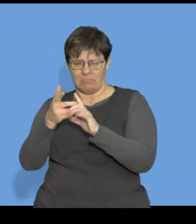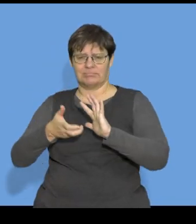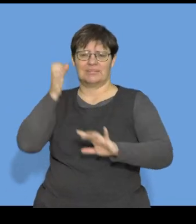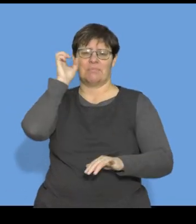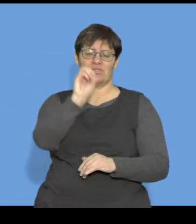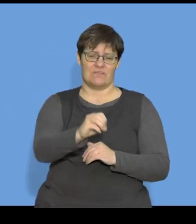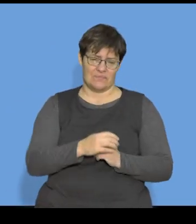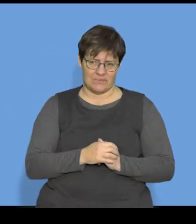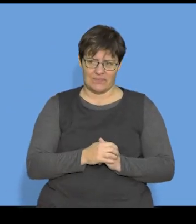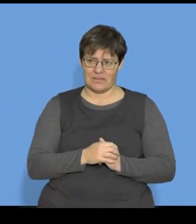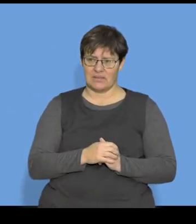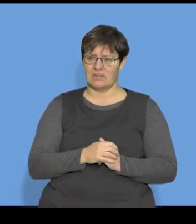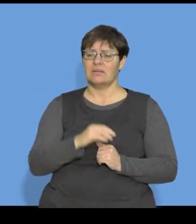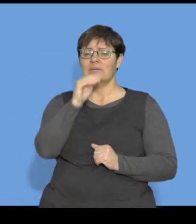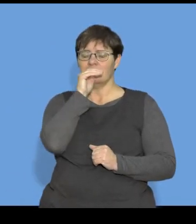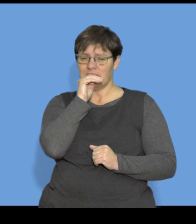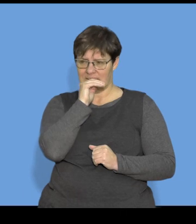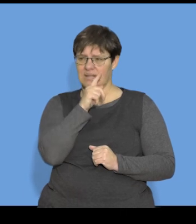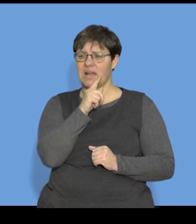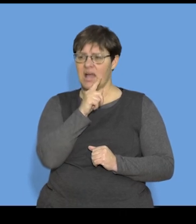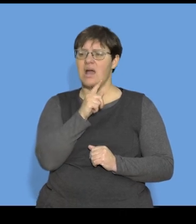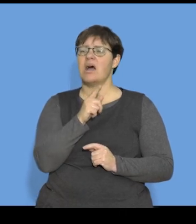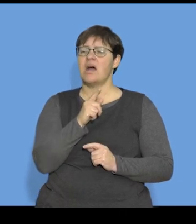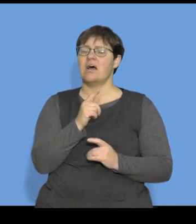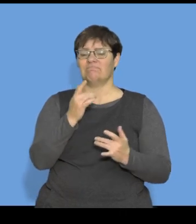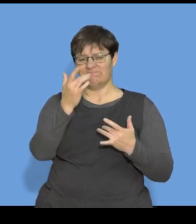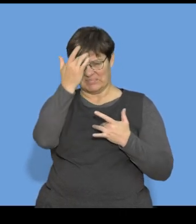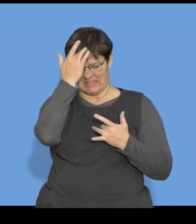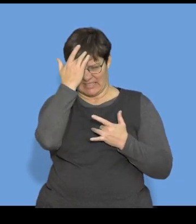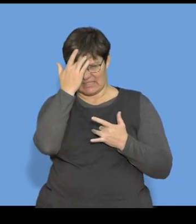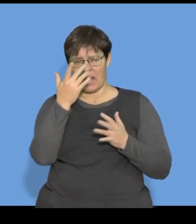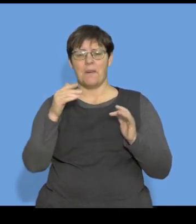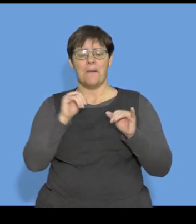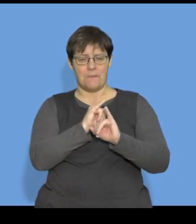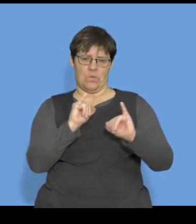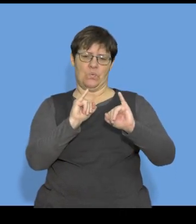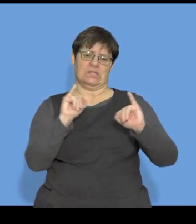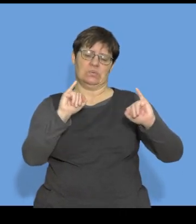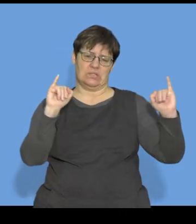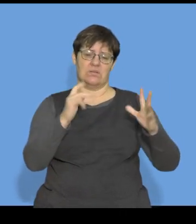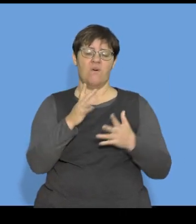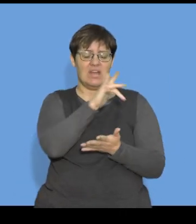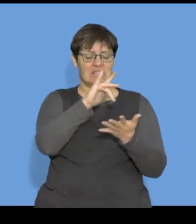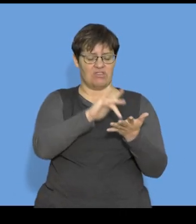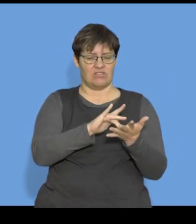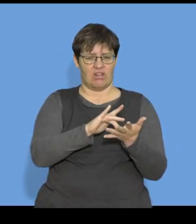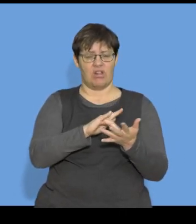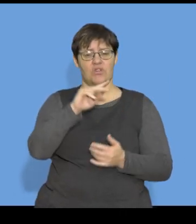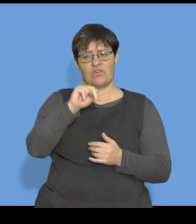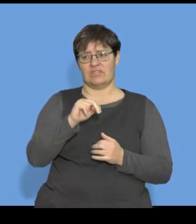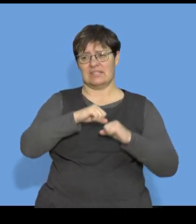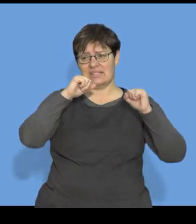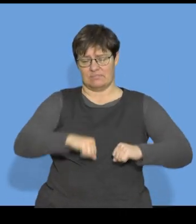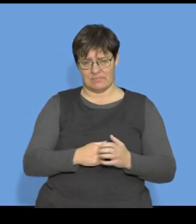here. So this is a progressive degenerative disorder of the central nervous system.